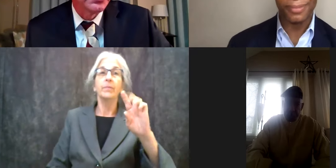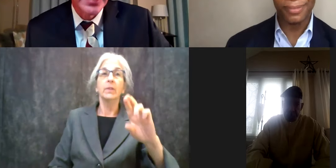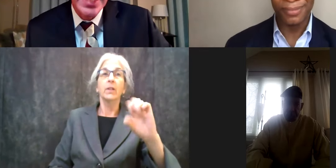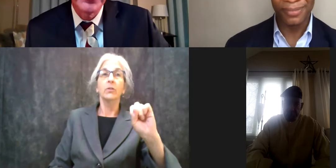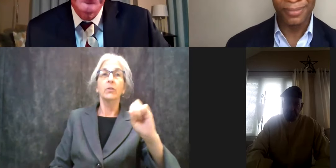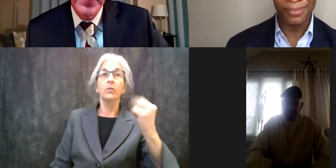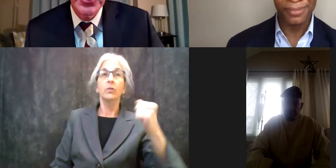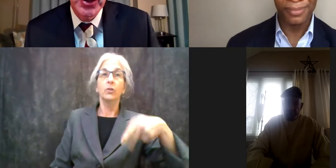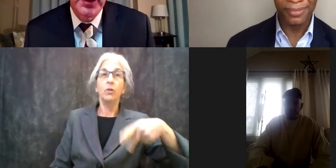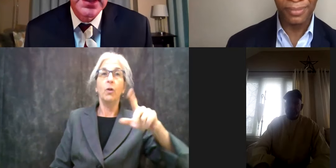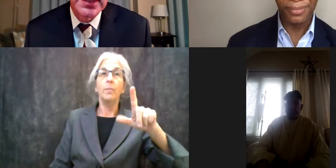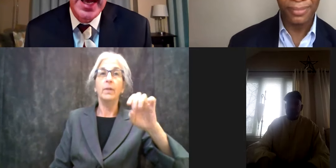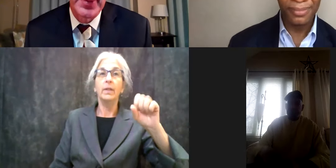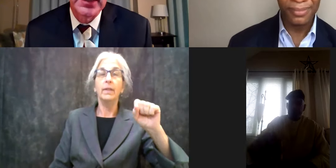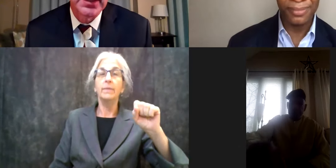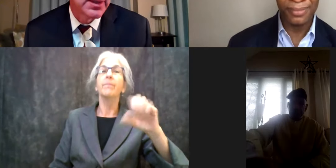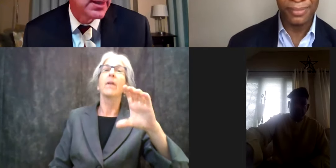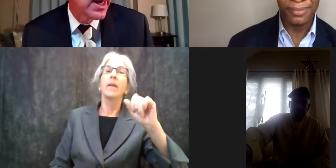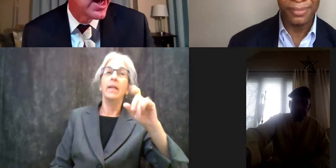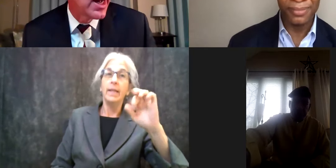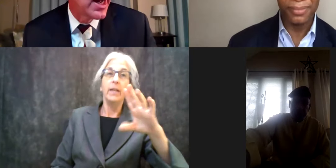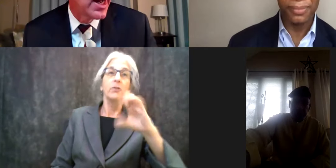There's a lot of information on this topic,